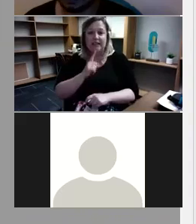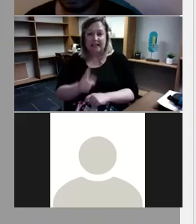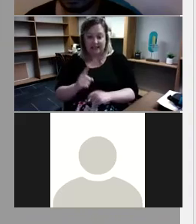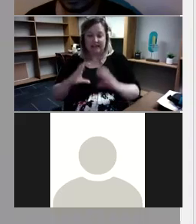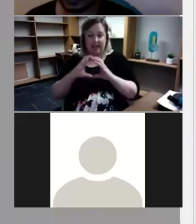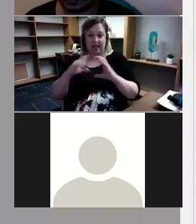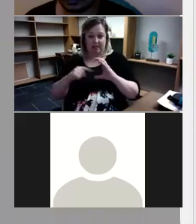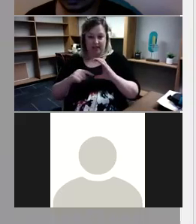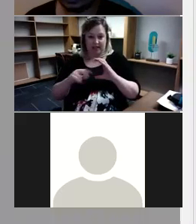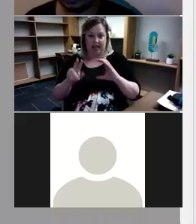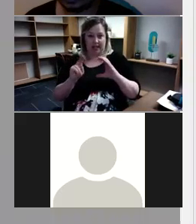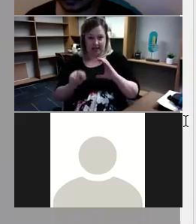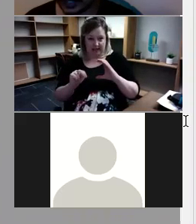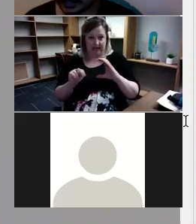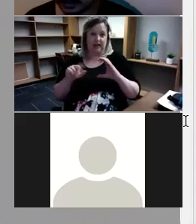base ba.